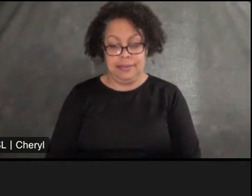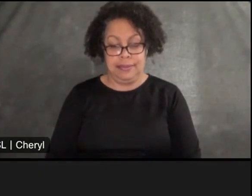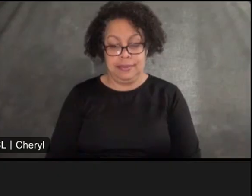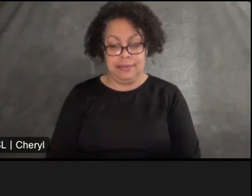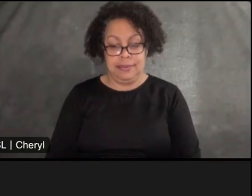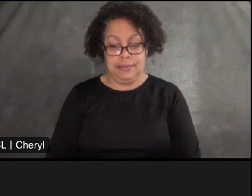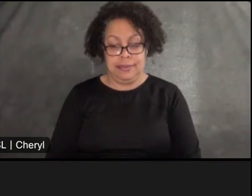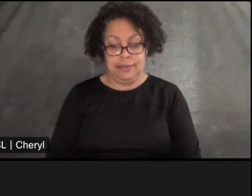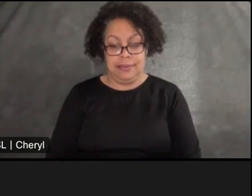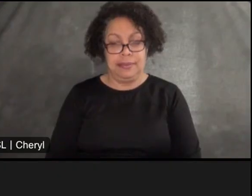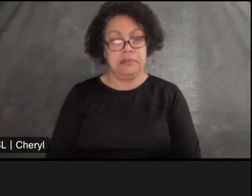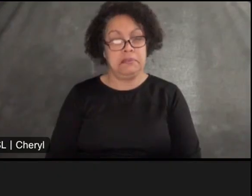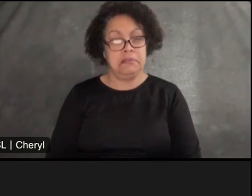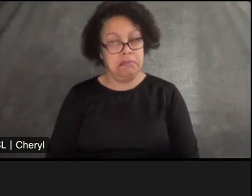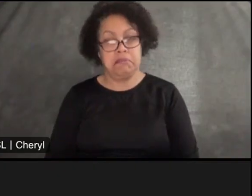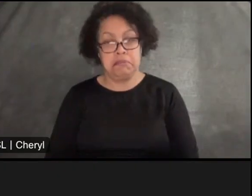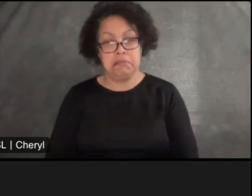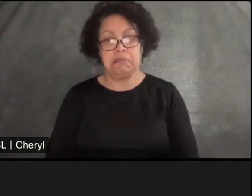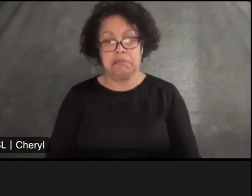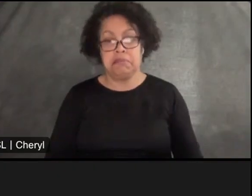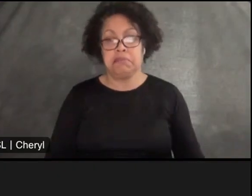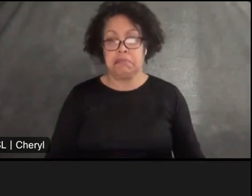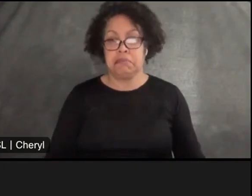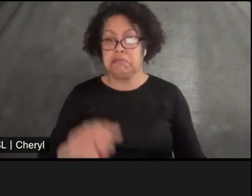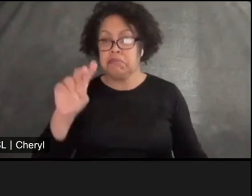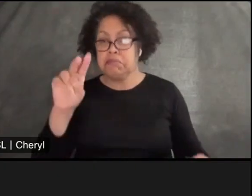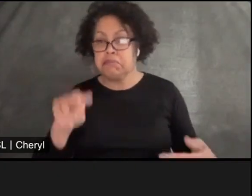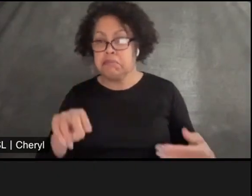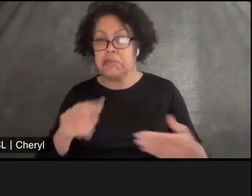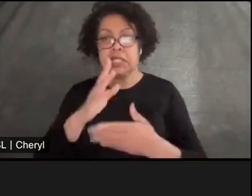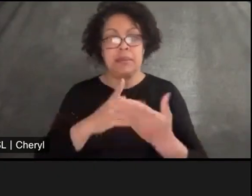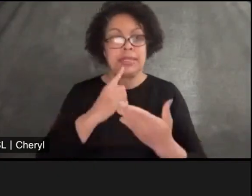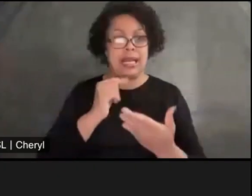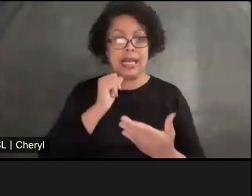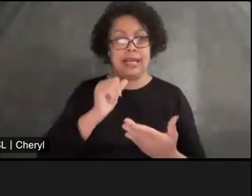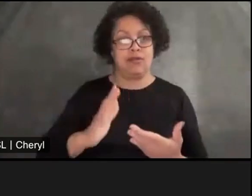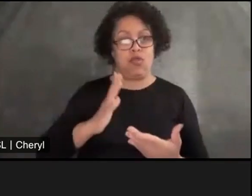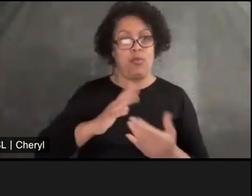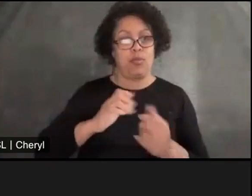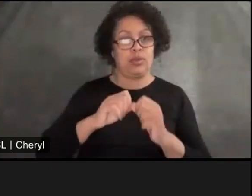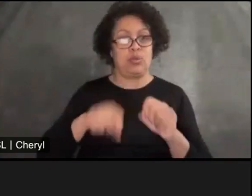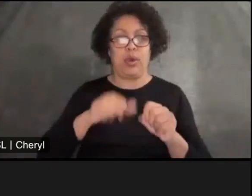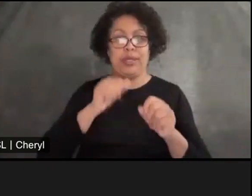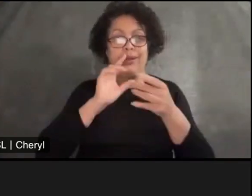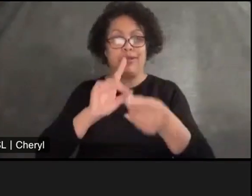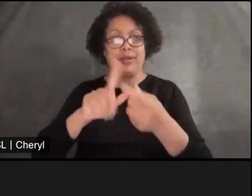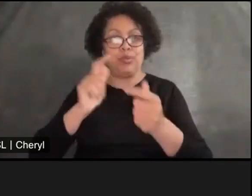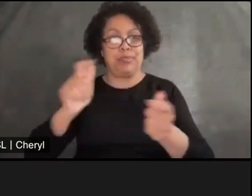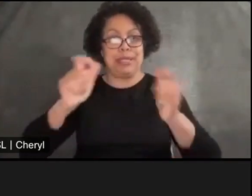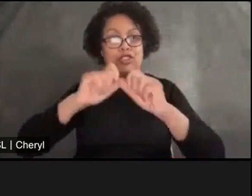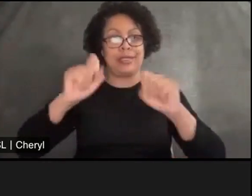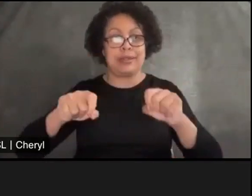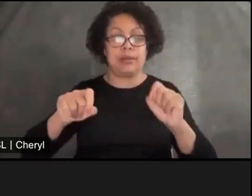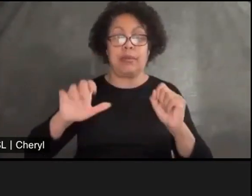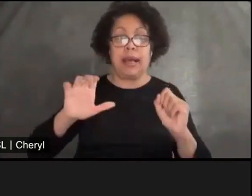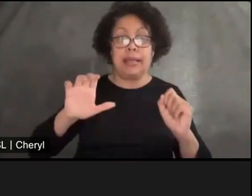Yeah. So, I'm seeing informal supports are not tied to bigger systems such as legal, child welfare, other forms